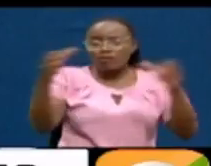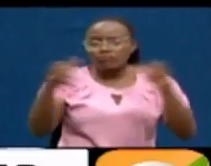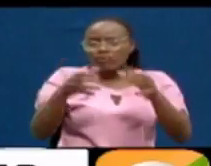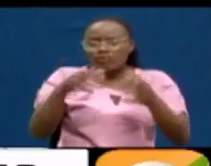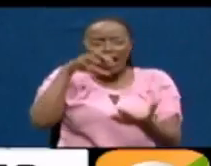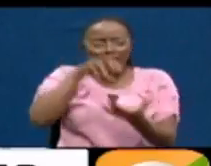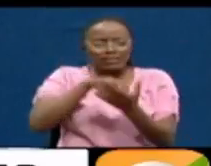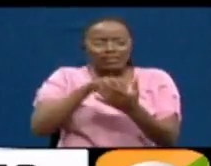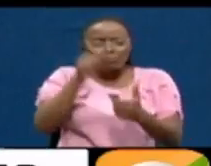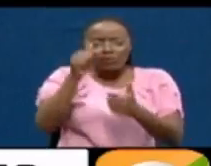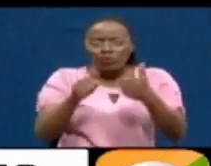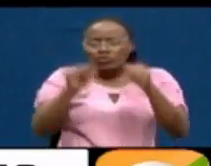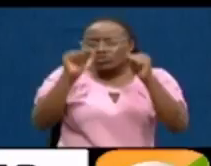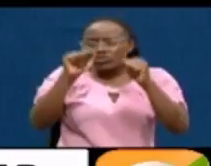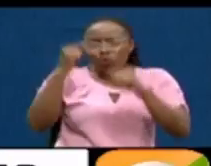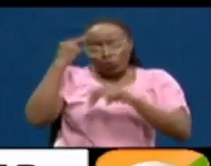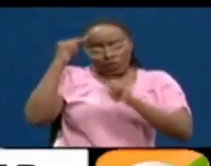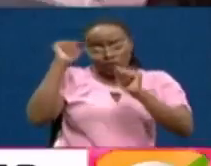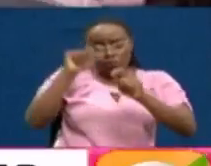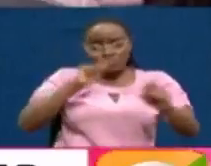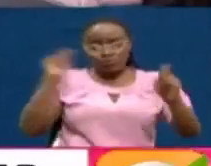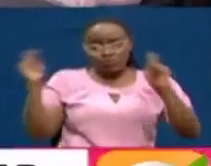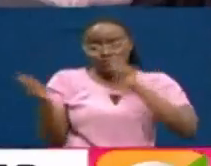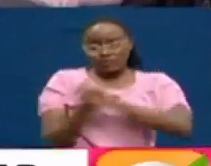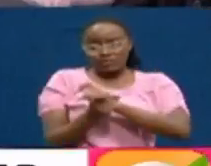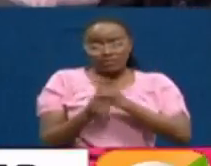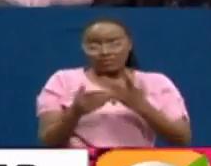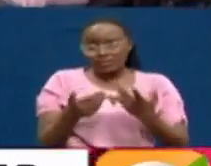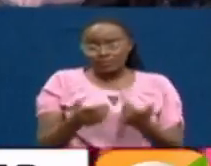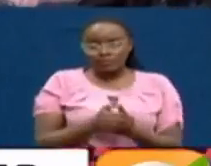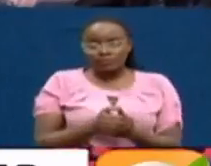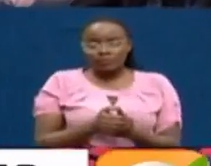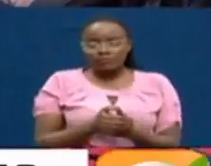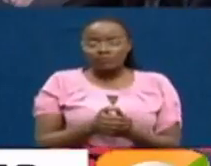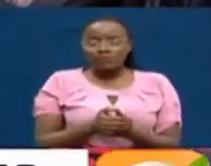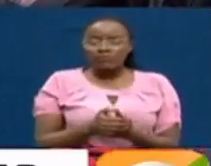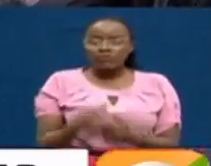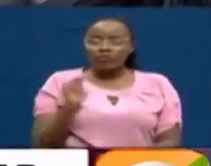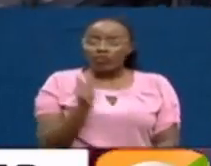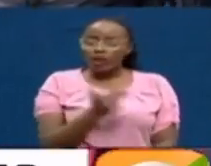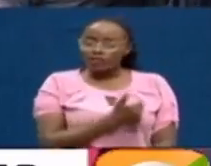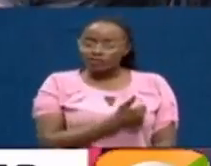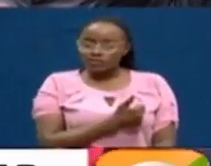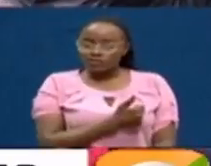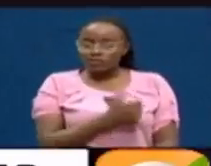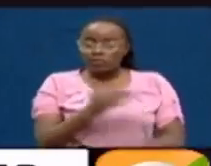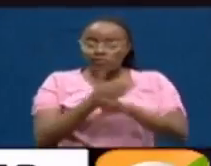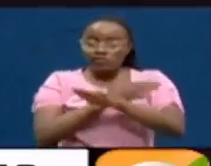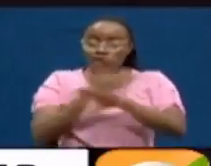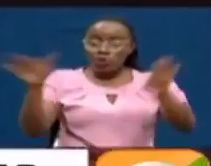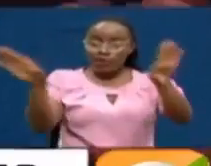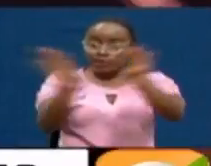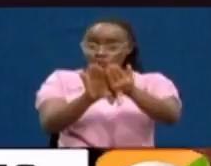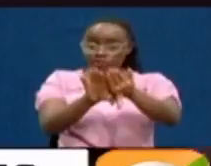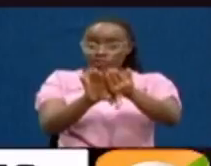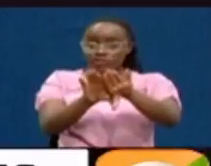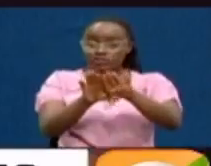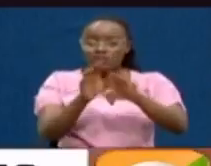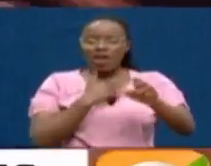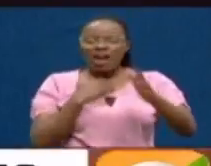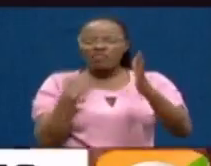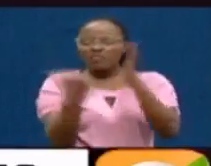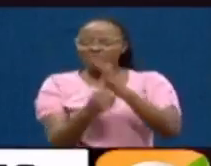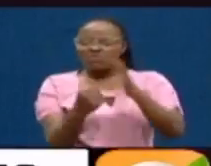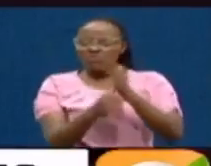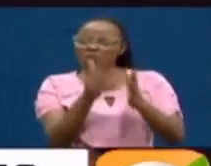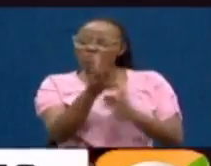you wish would have changed? What would you have liked to see? For us, before closing down, okay, there had been issues